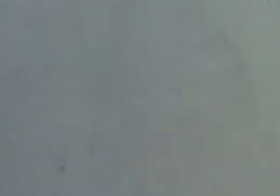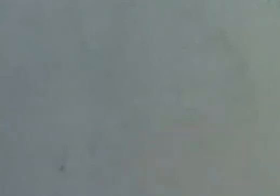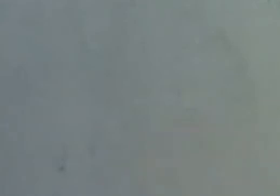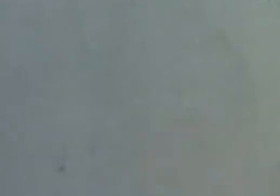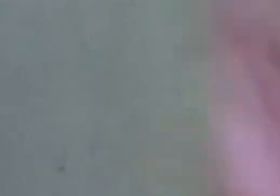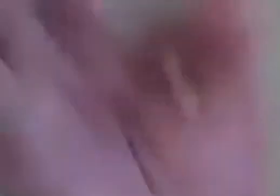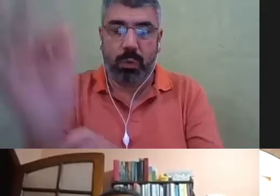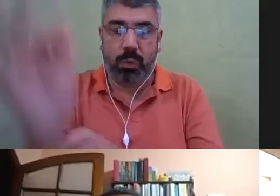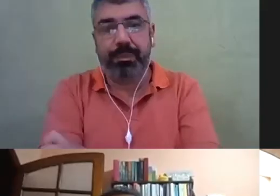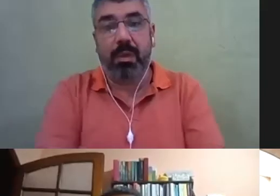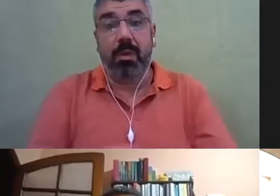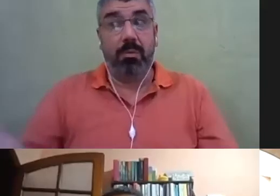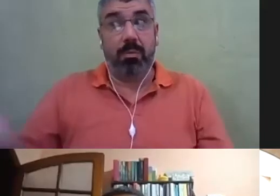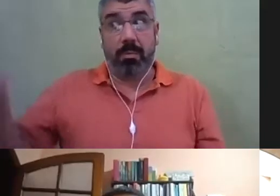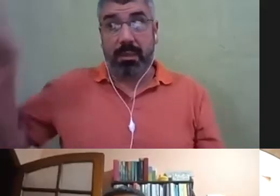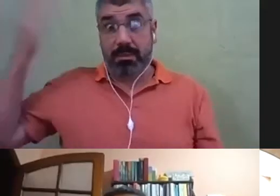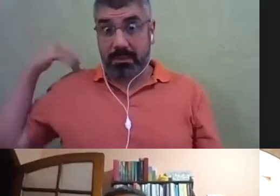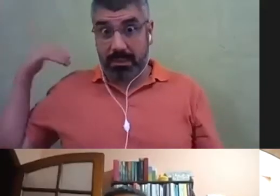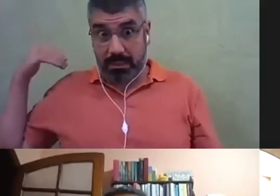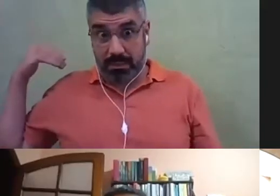past and how they